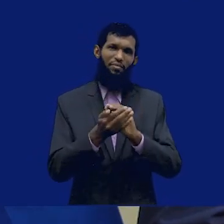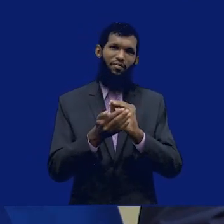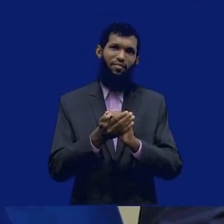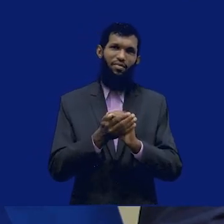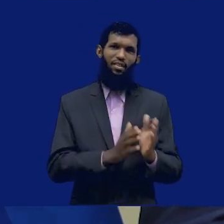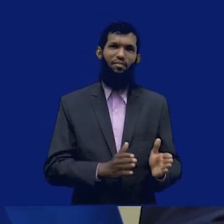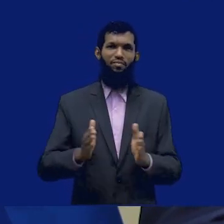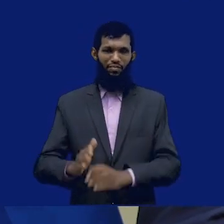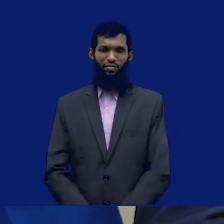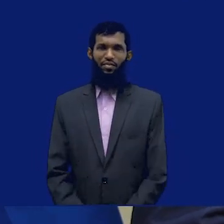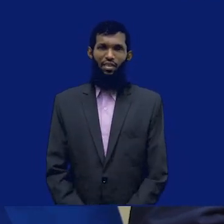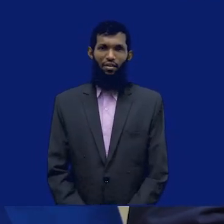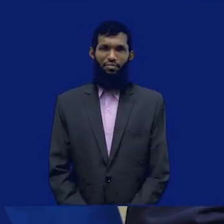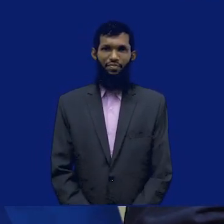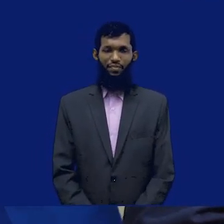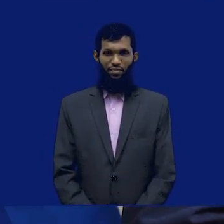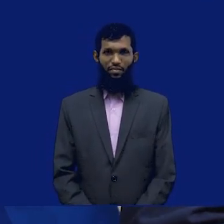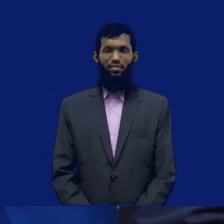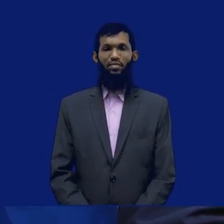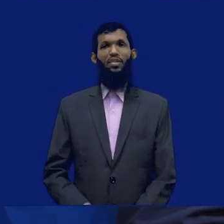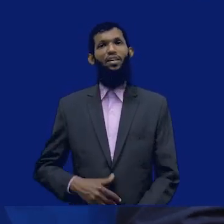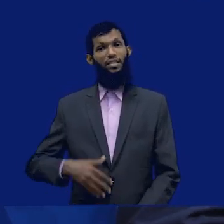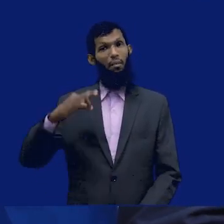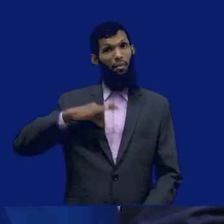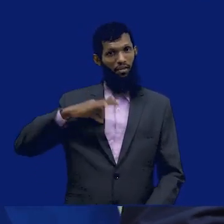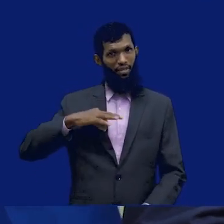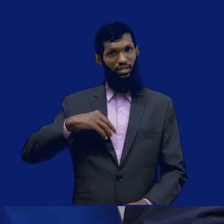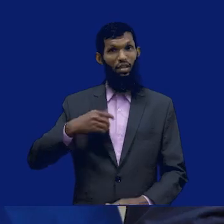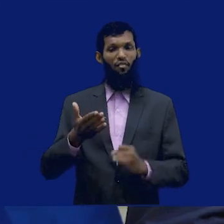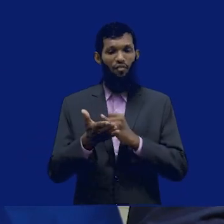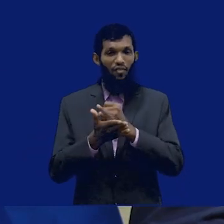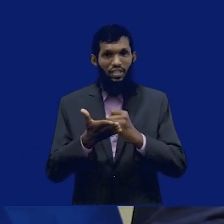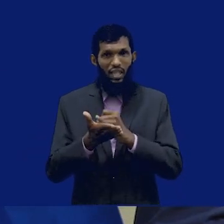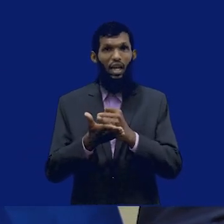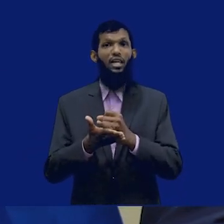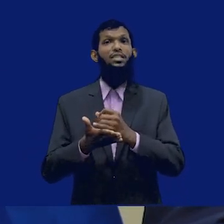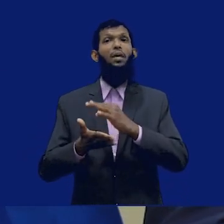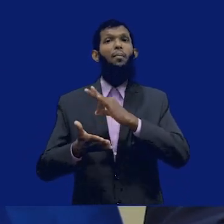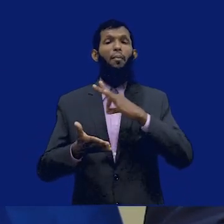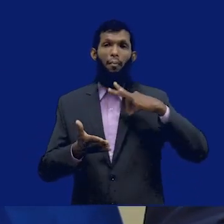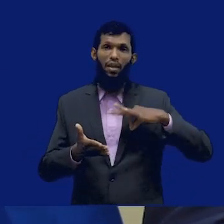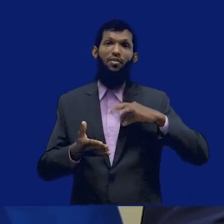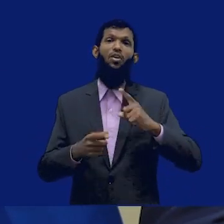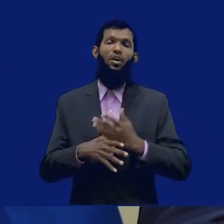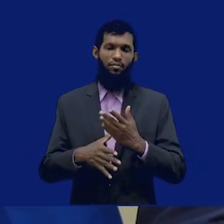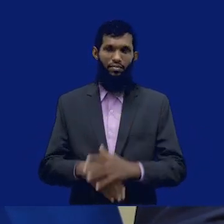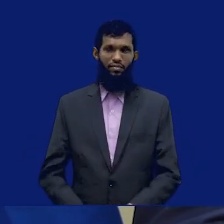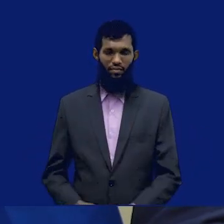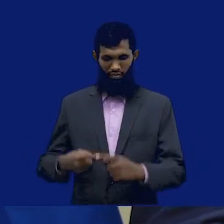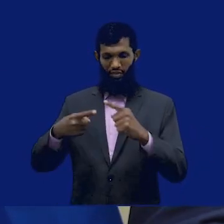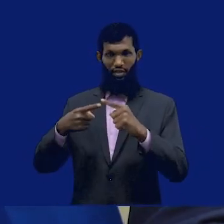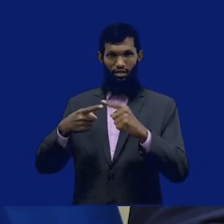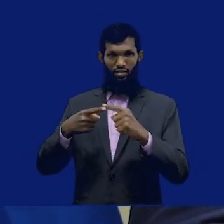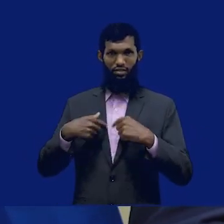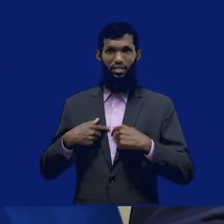And zakat has many benefits as well. So what are the benefits of zakat? So one of the things is zakat